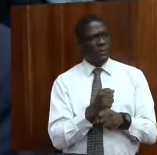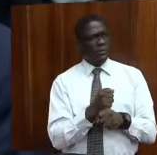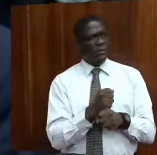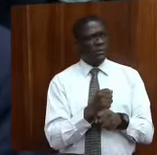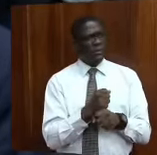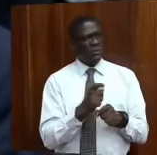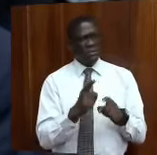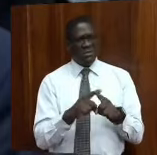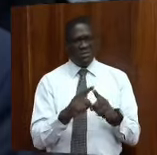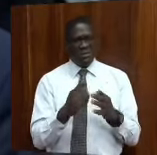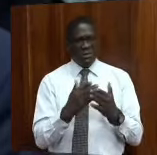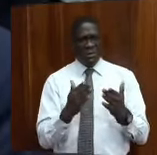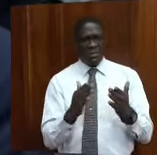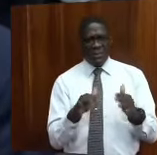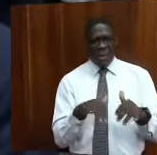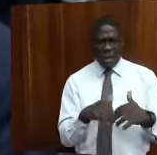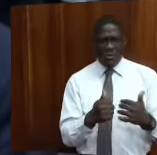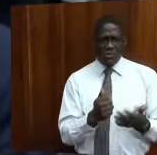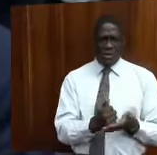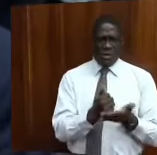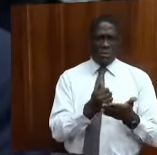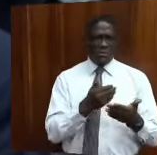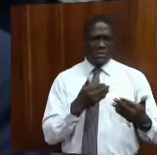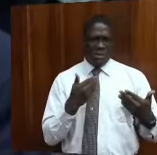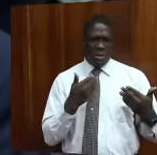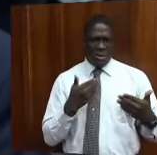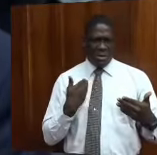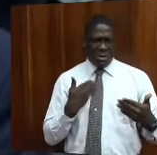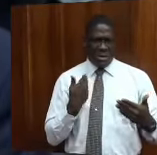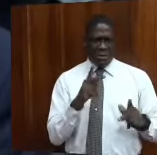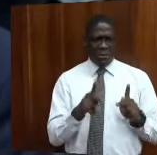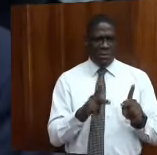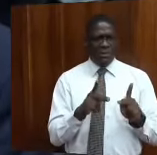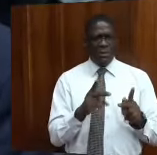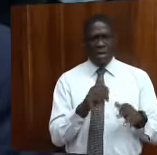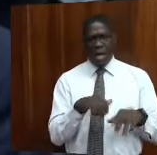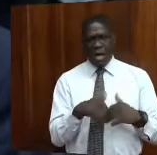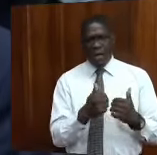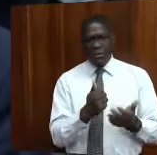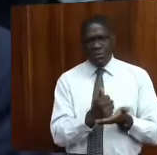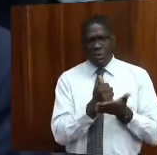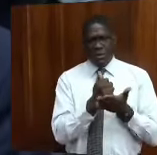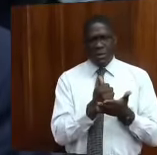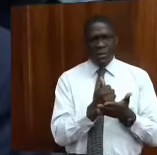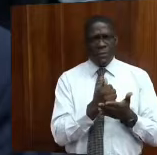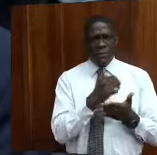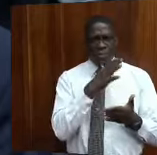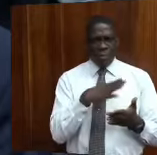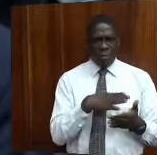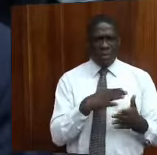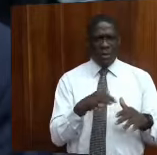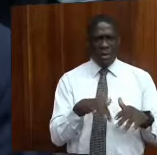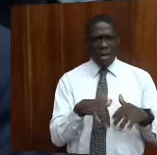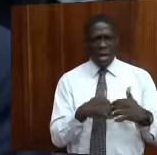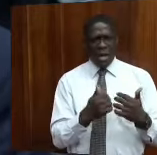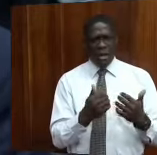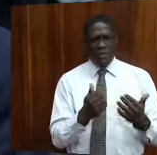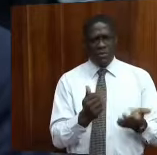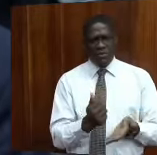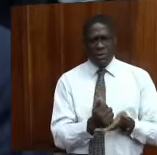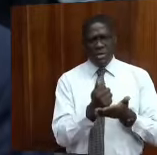programs for economic recovery of youth and women, our community-based tourism programs, our initiatives for the creative industries, our